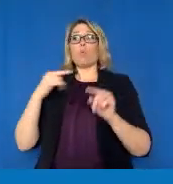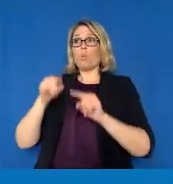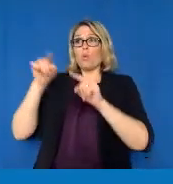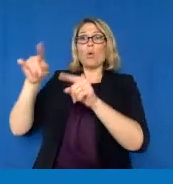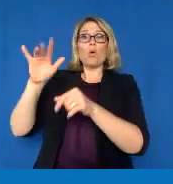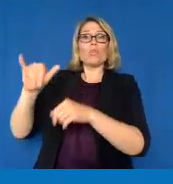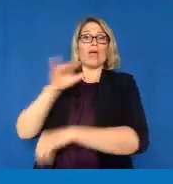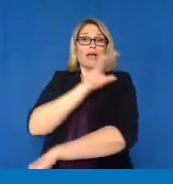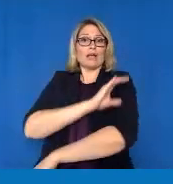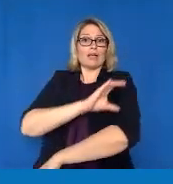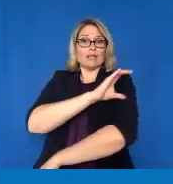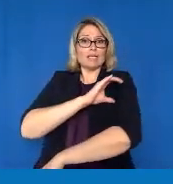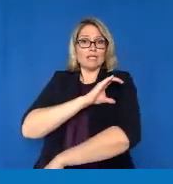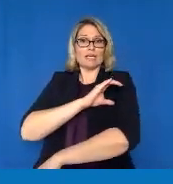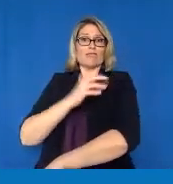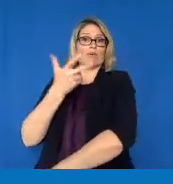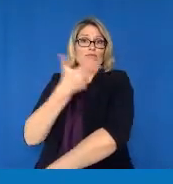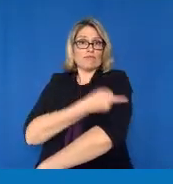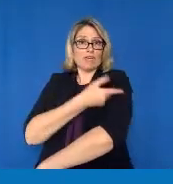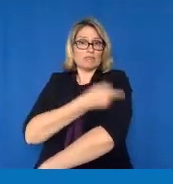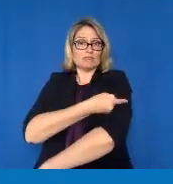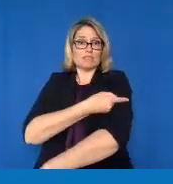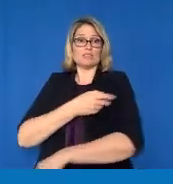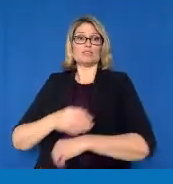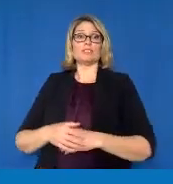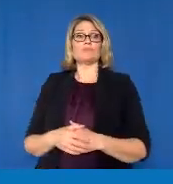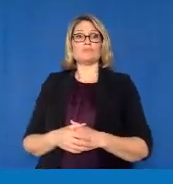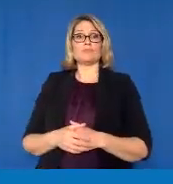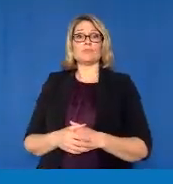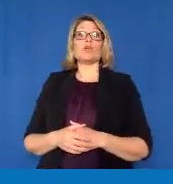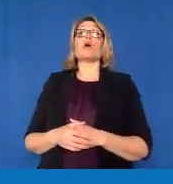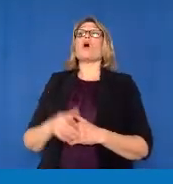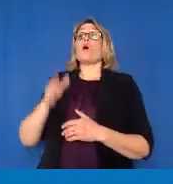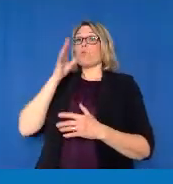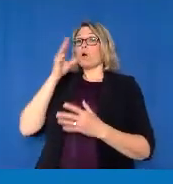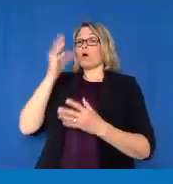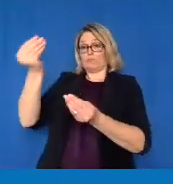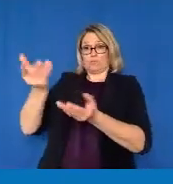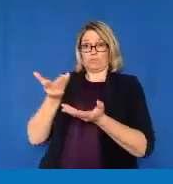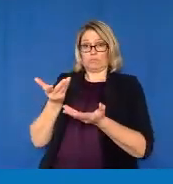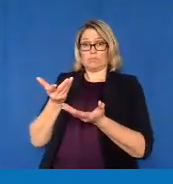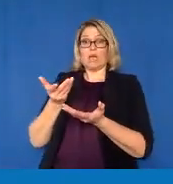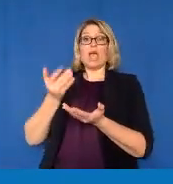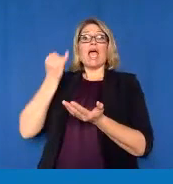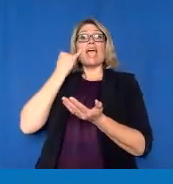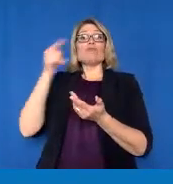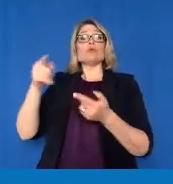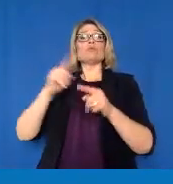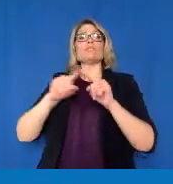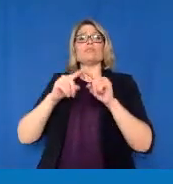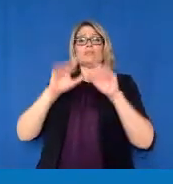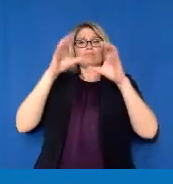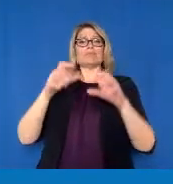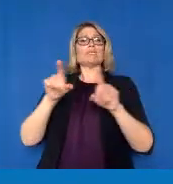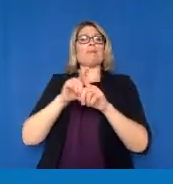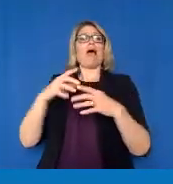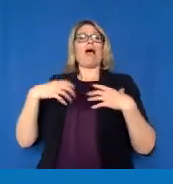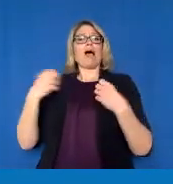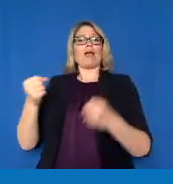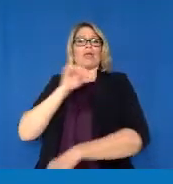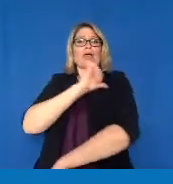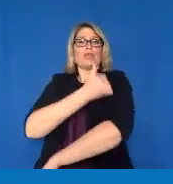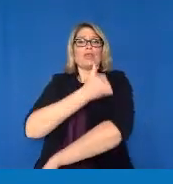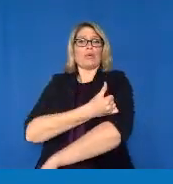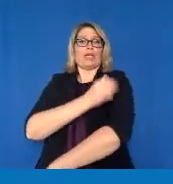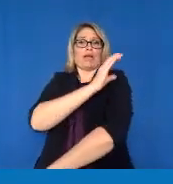would be vaccinated, when you're told, for instance, if you're part of a health authority clinic,